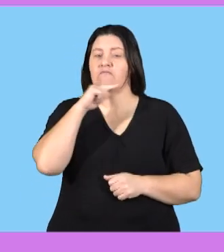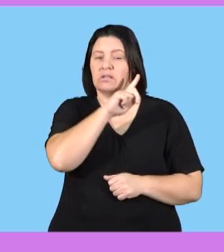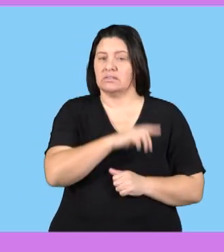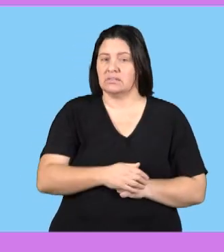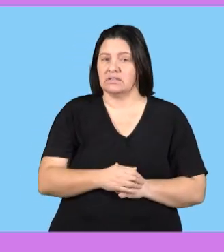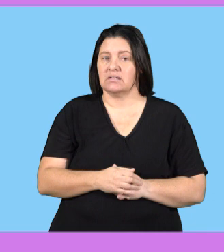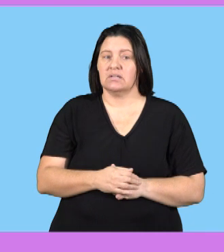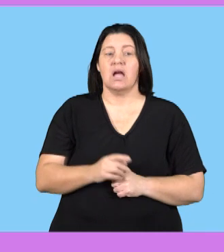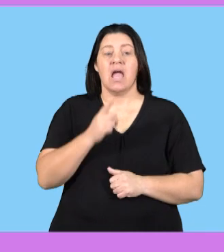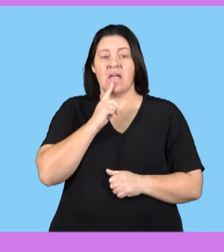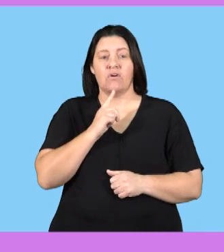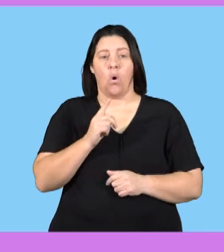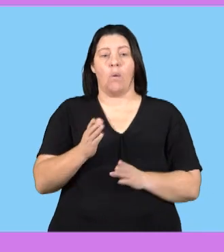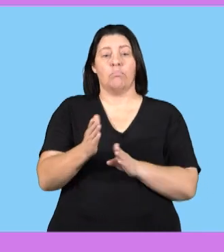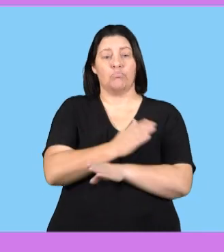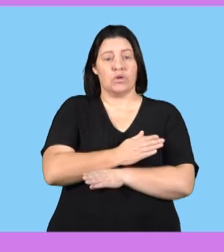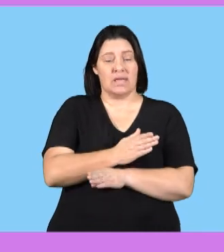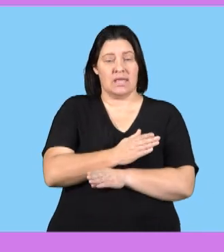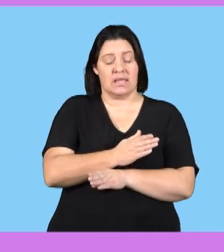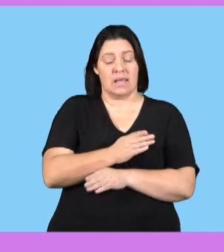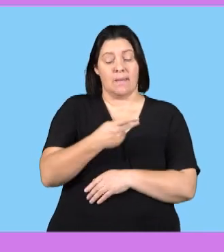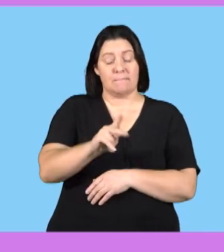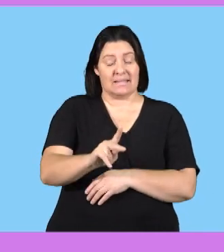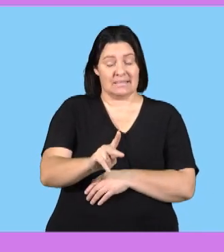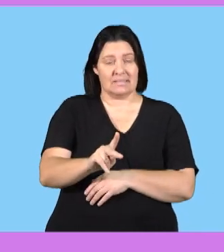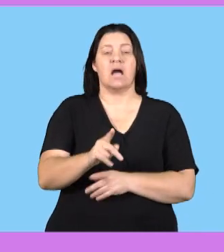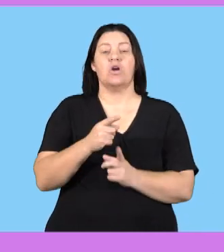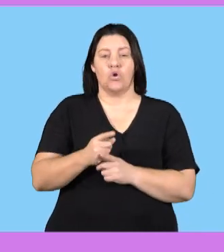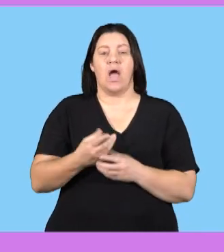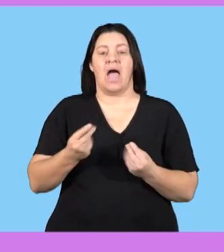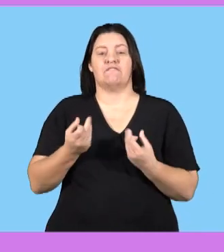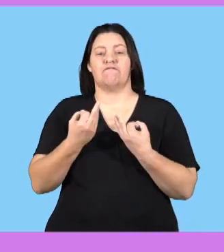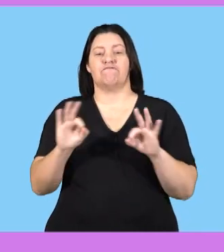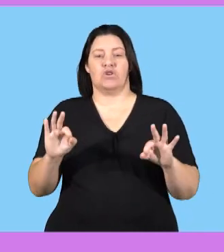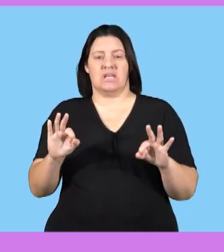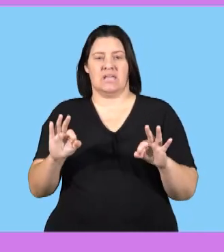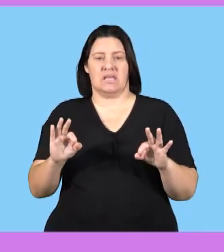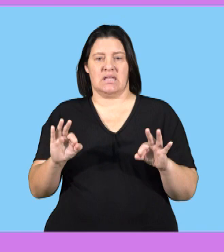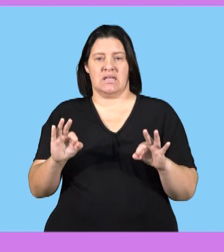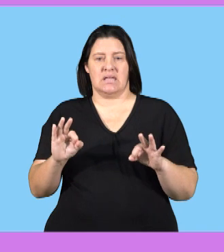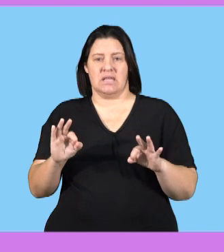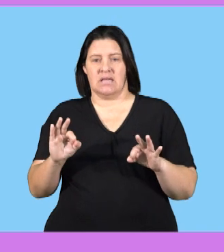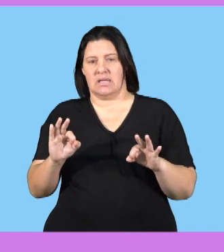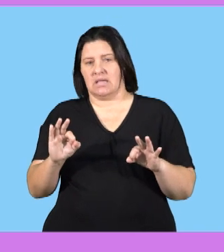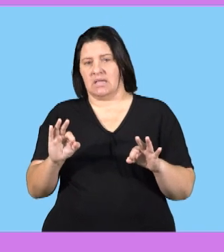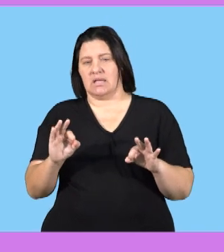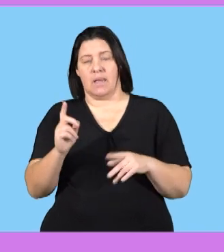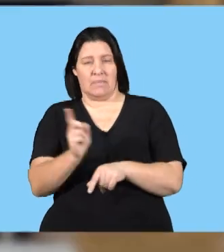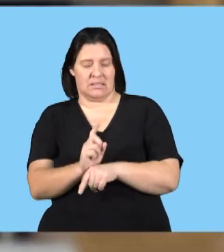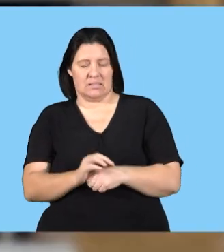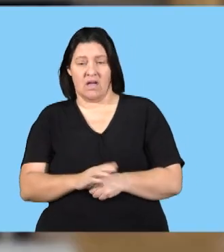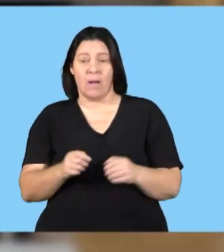false? When on prepaid, you get free minutes. Right, we all know that is definitely false, because when you